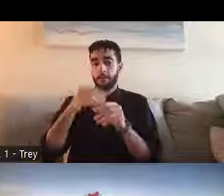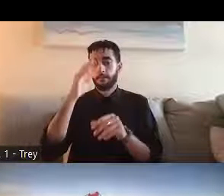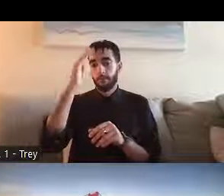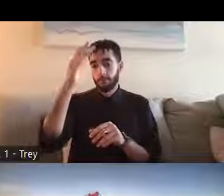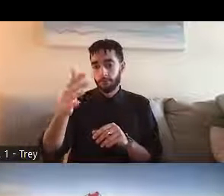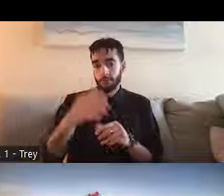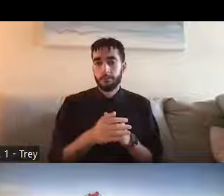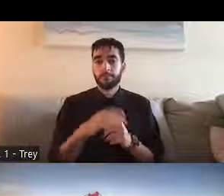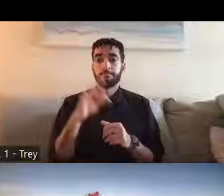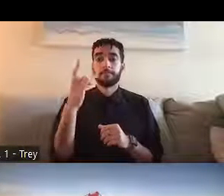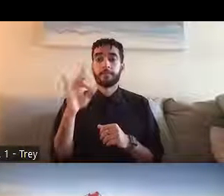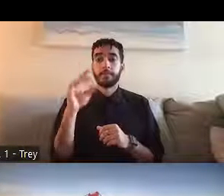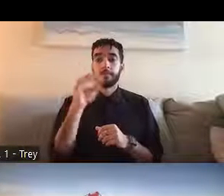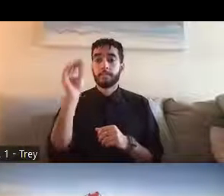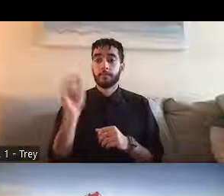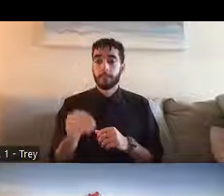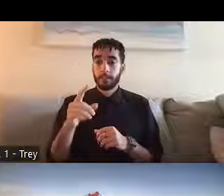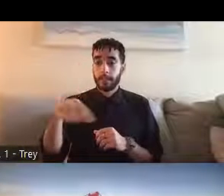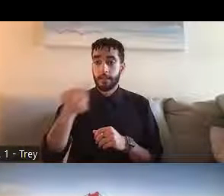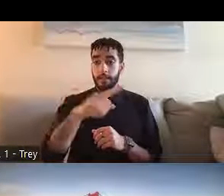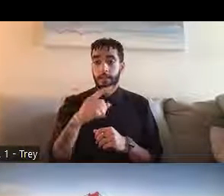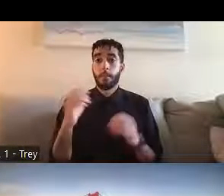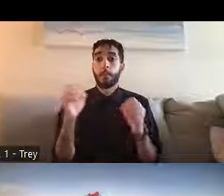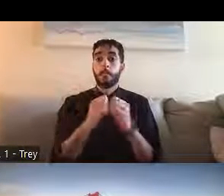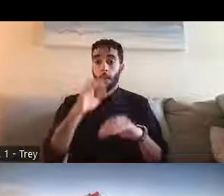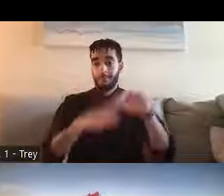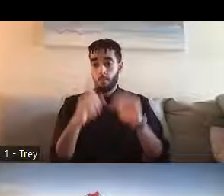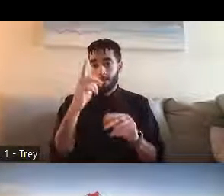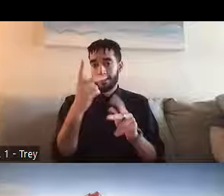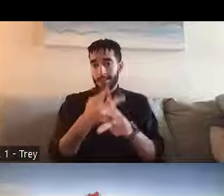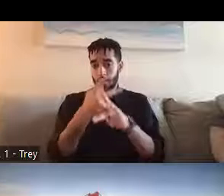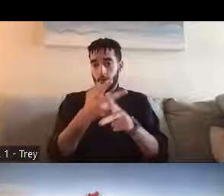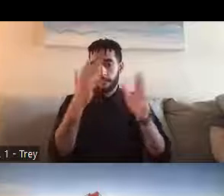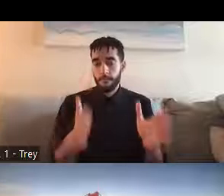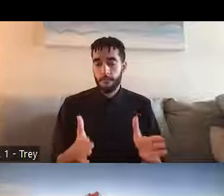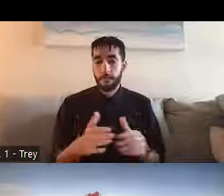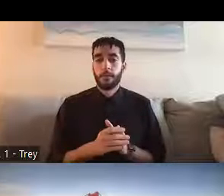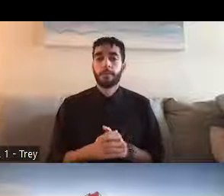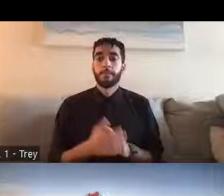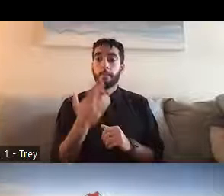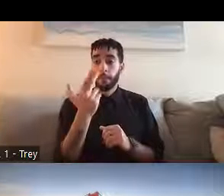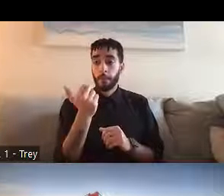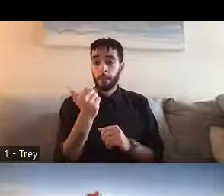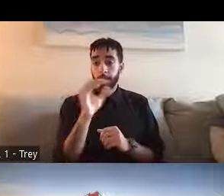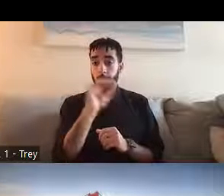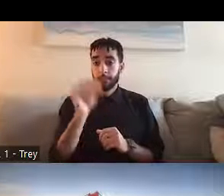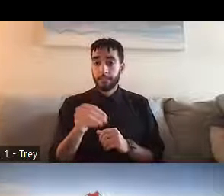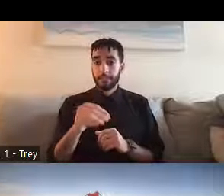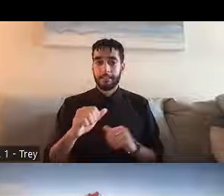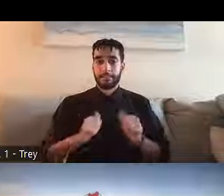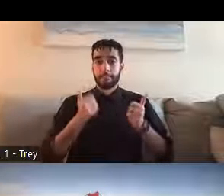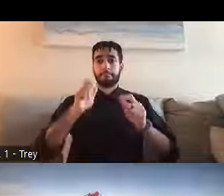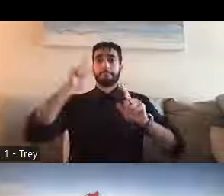care recipients, also a special group that we want to look at more closely. 13% live in a rural area, and 5% have